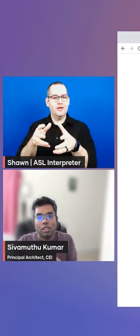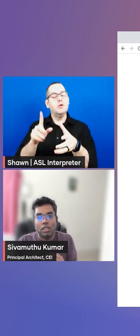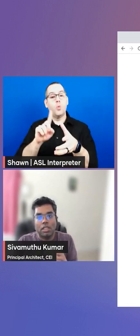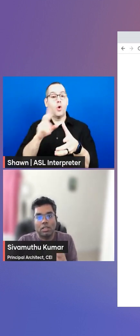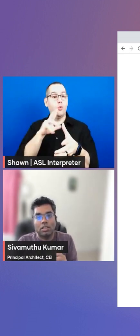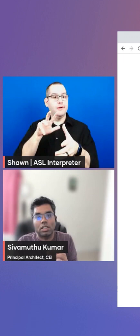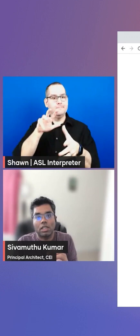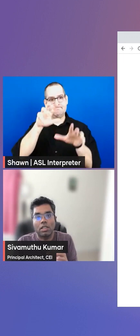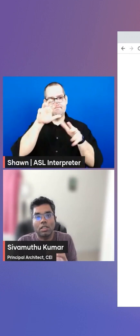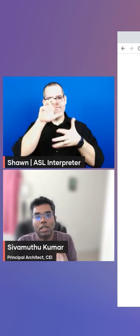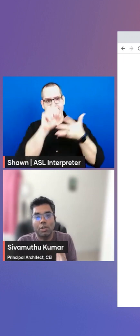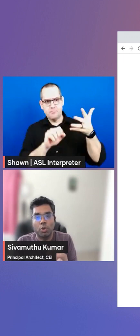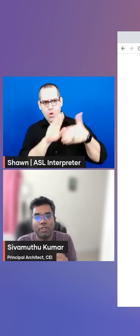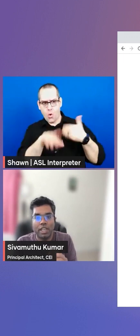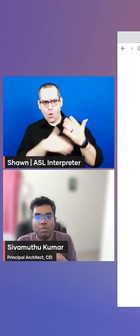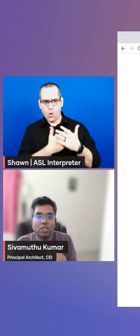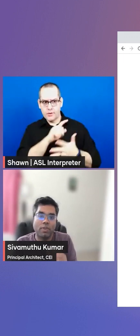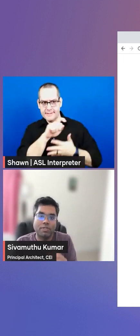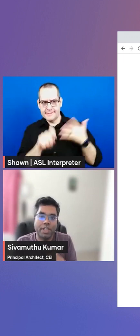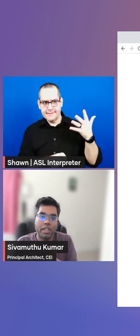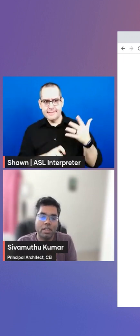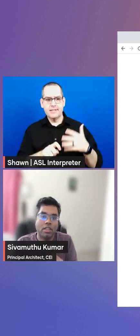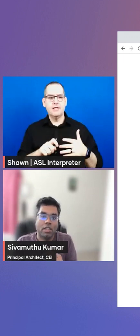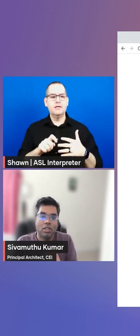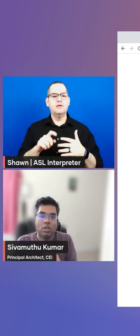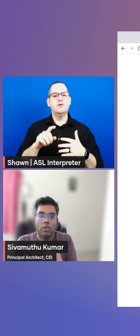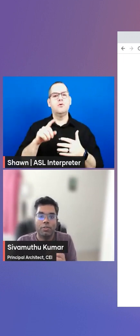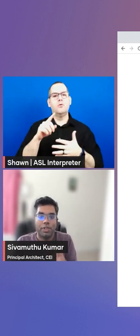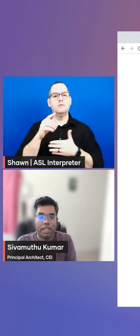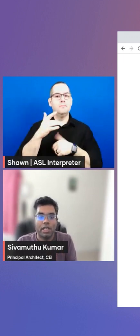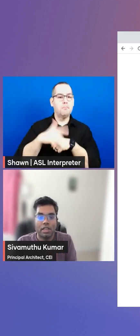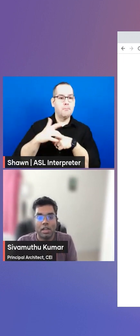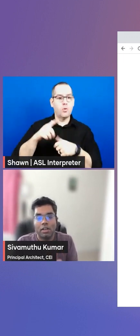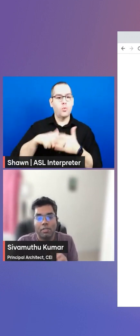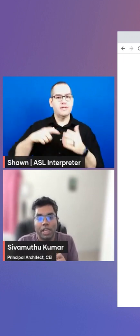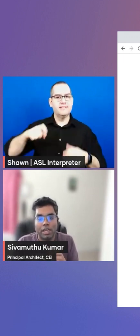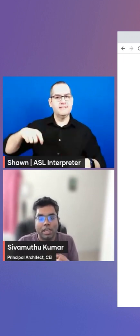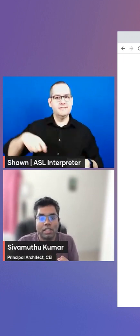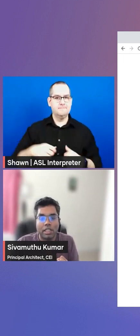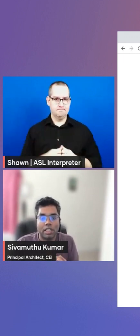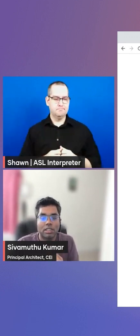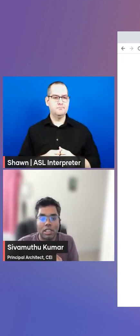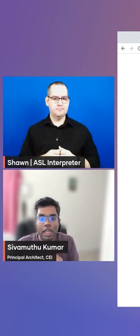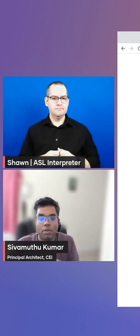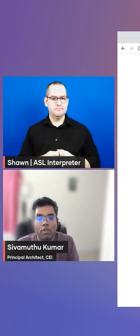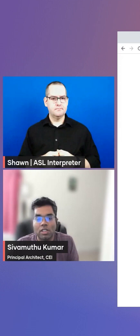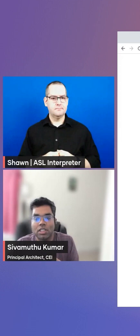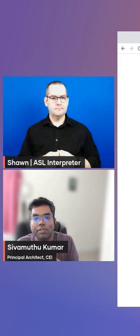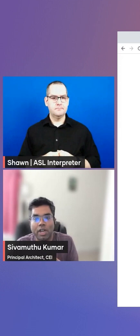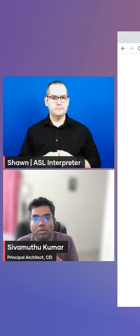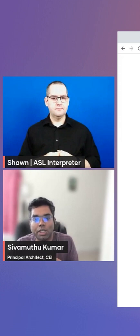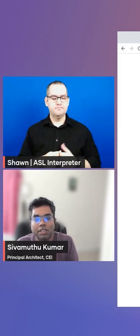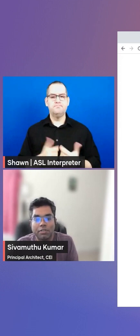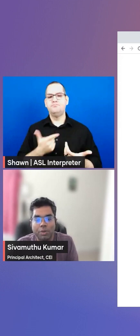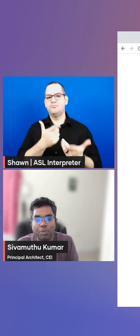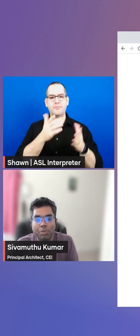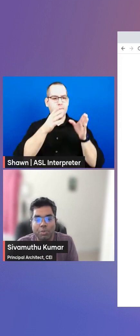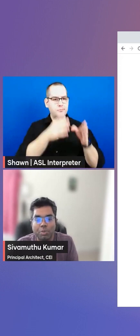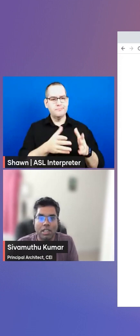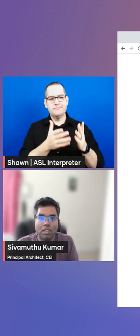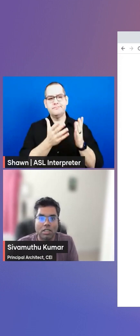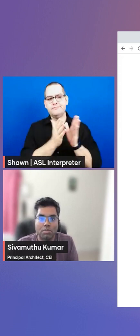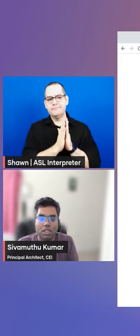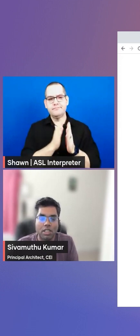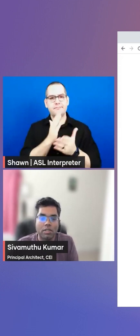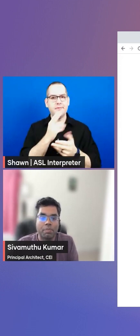capturing all the necessary, the input variables, what we need. So here we are getting the cluster name, what is the environment,